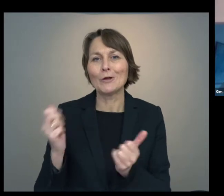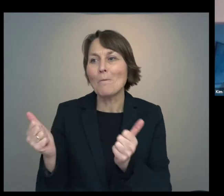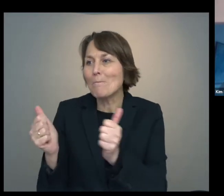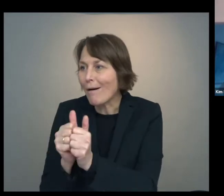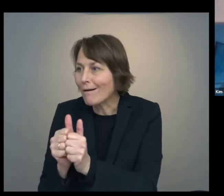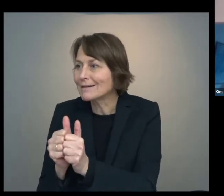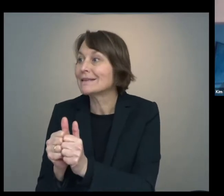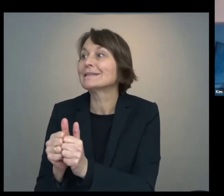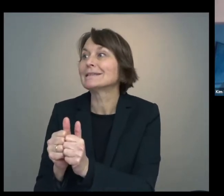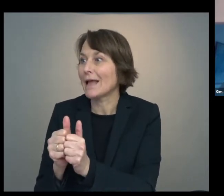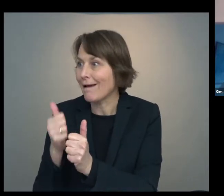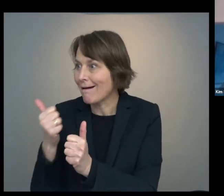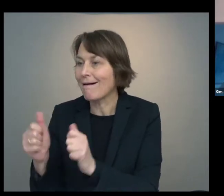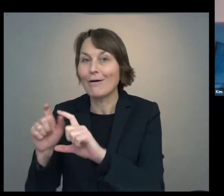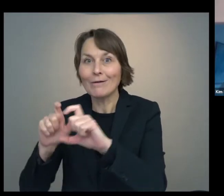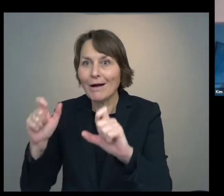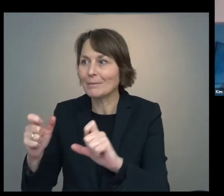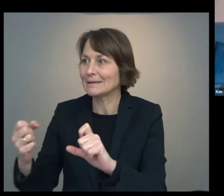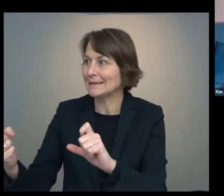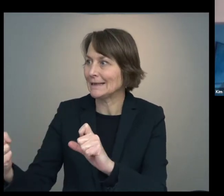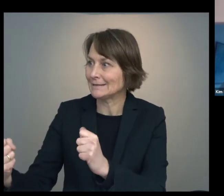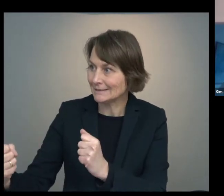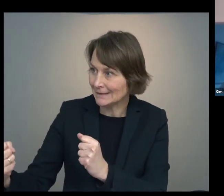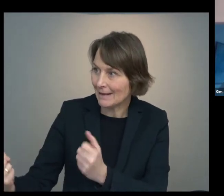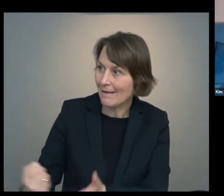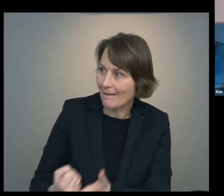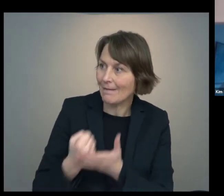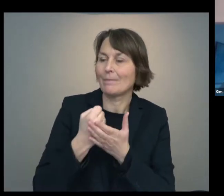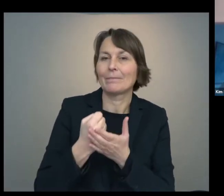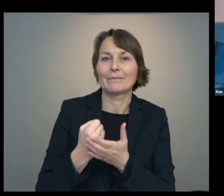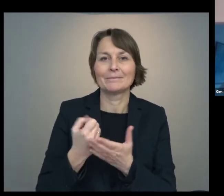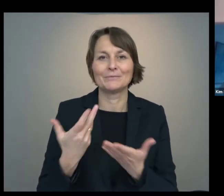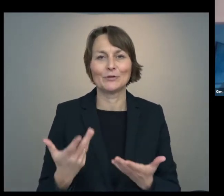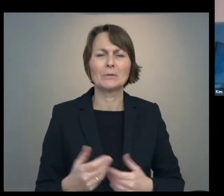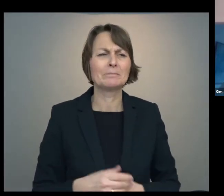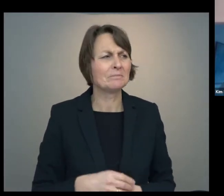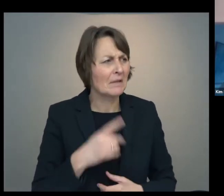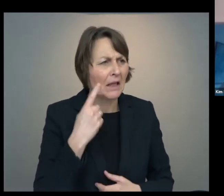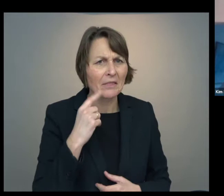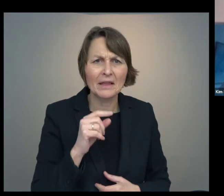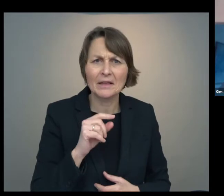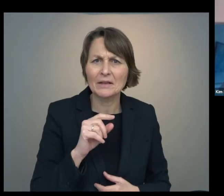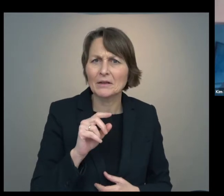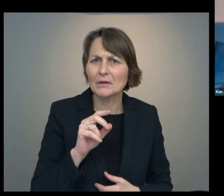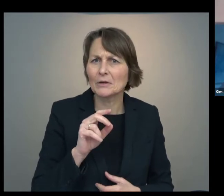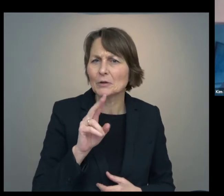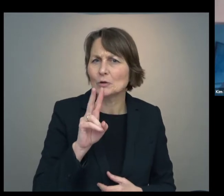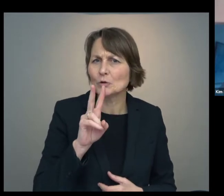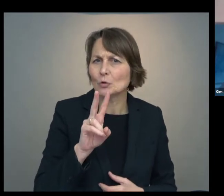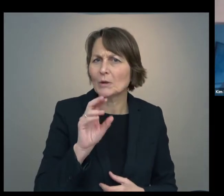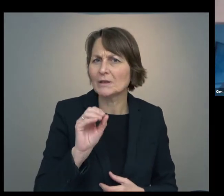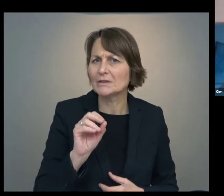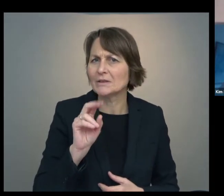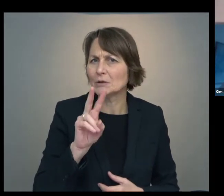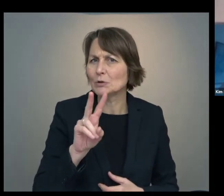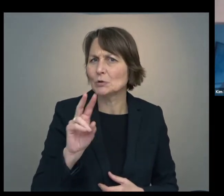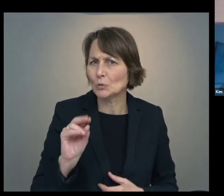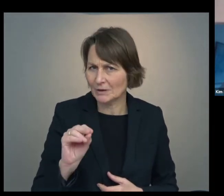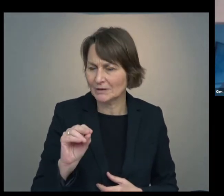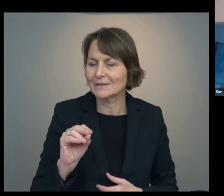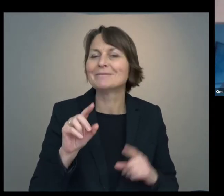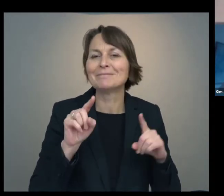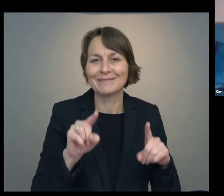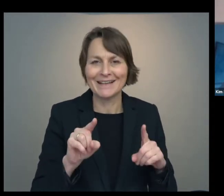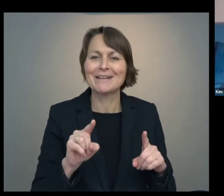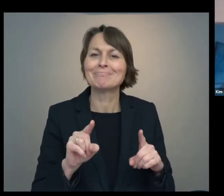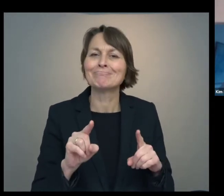gold partners and companies around that want to contribute to that. So we actually, I think 2020 we